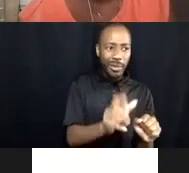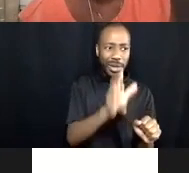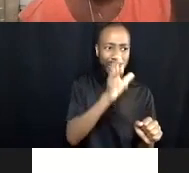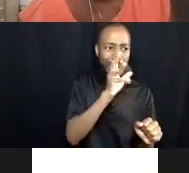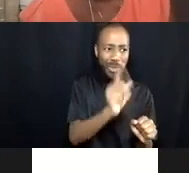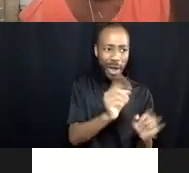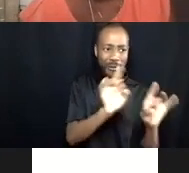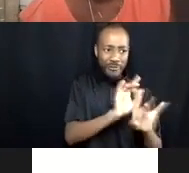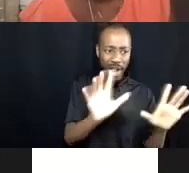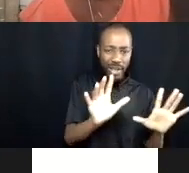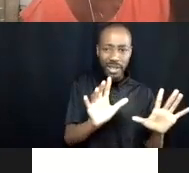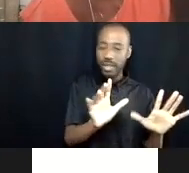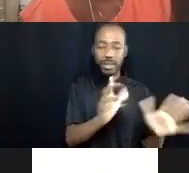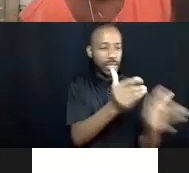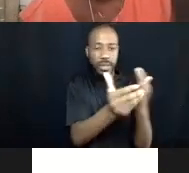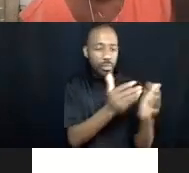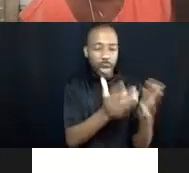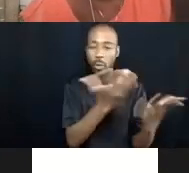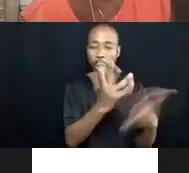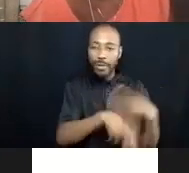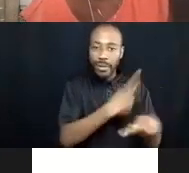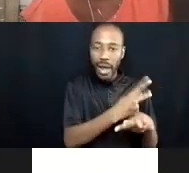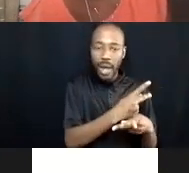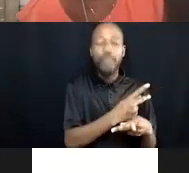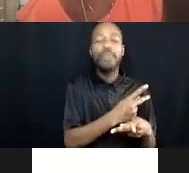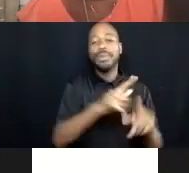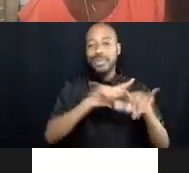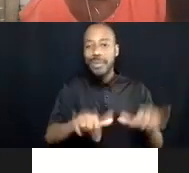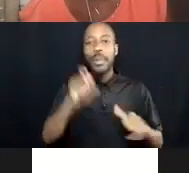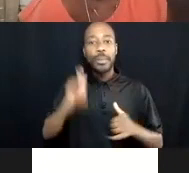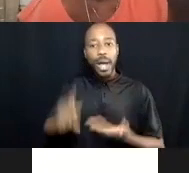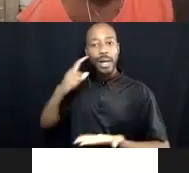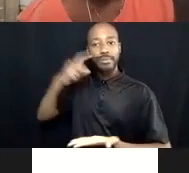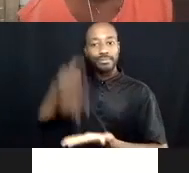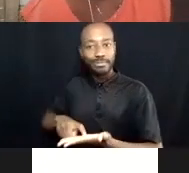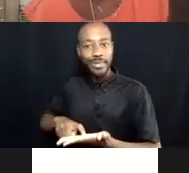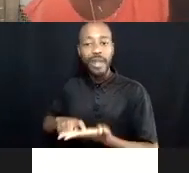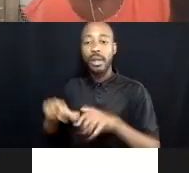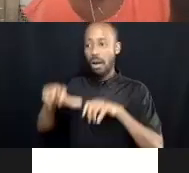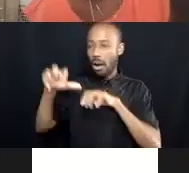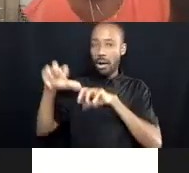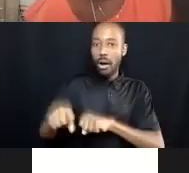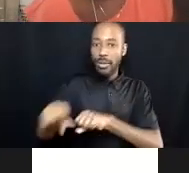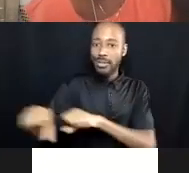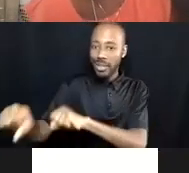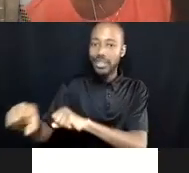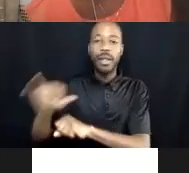forms without acknowledging colonization as a first kind of onset of